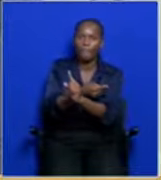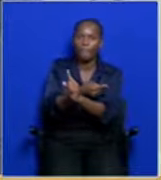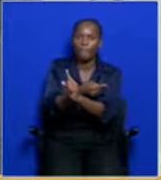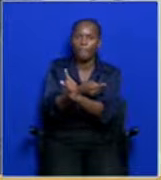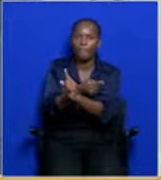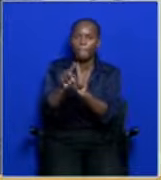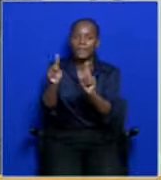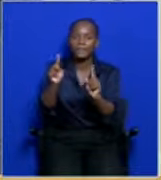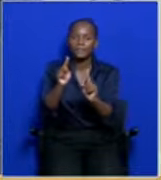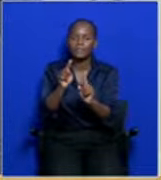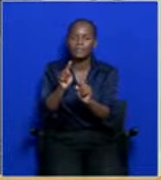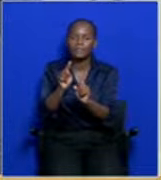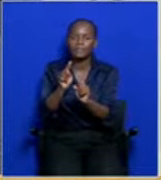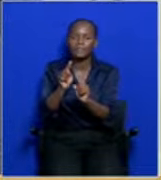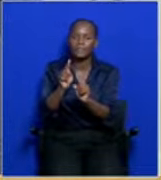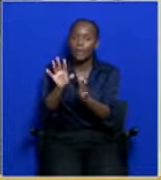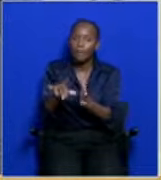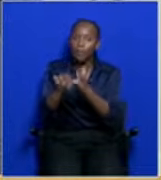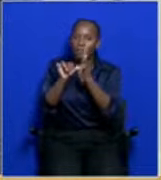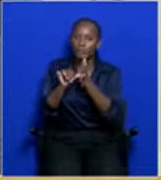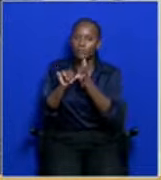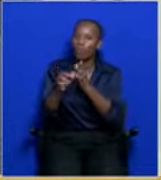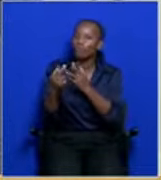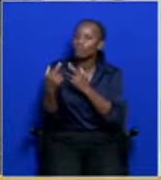also touch on that.